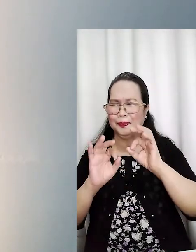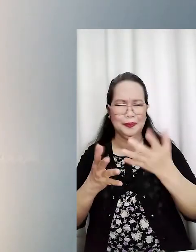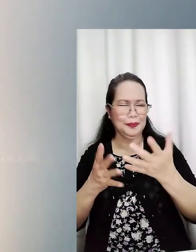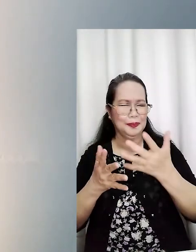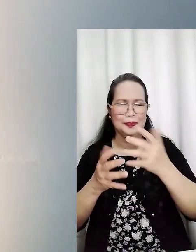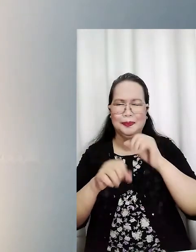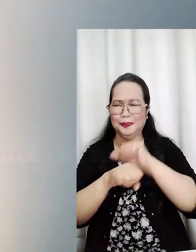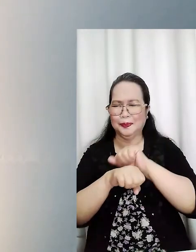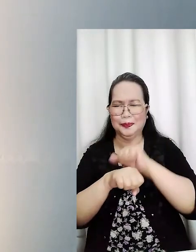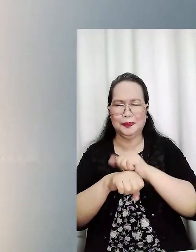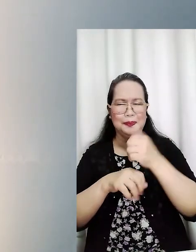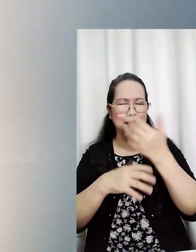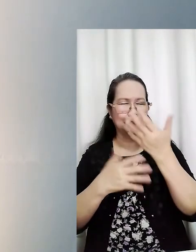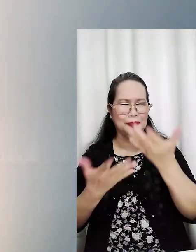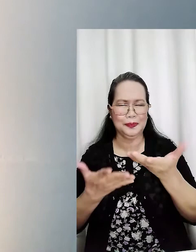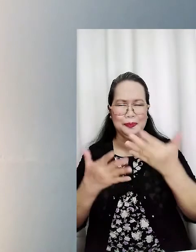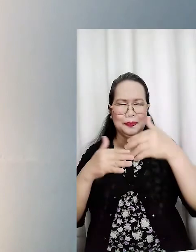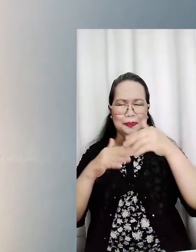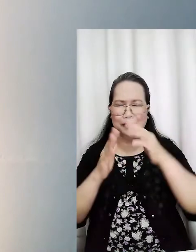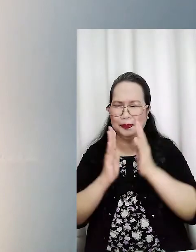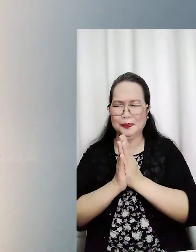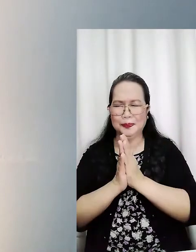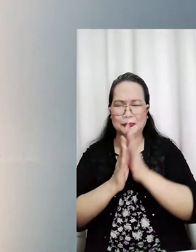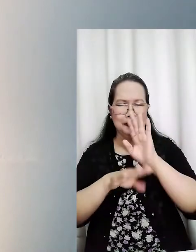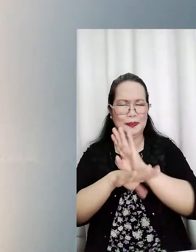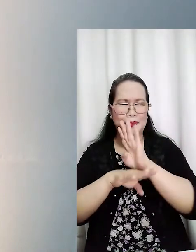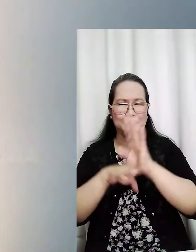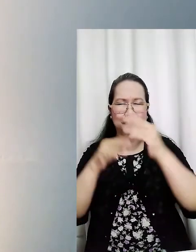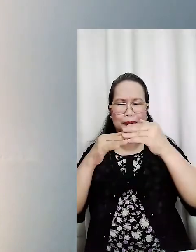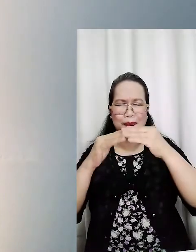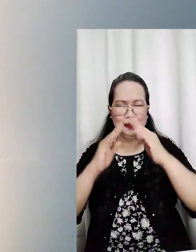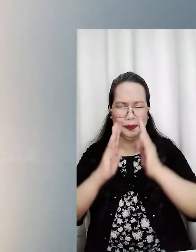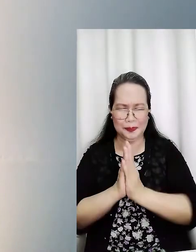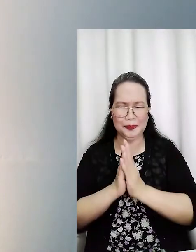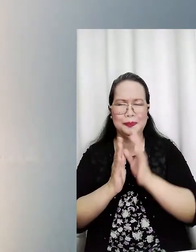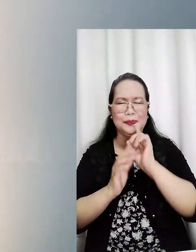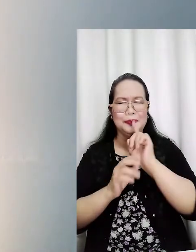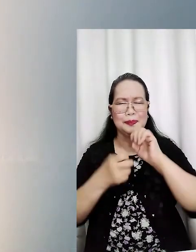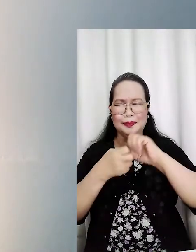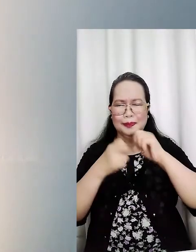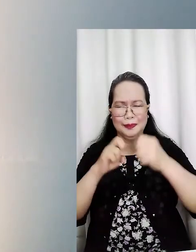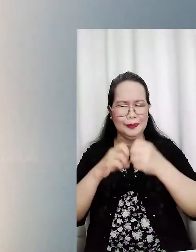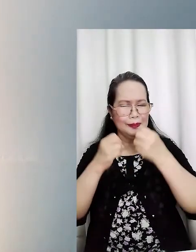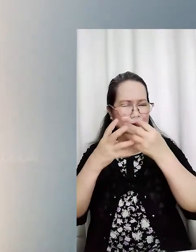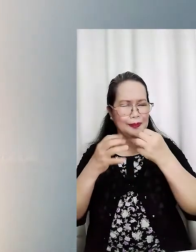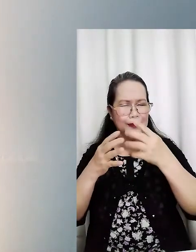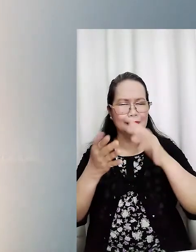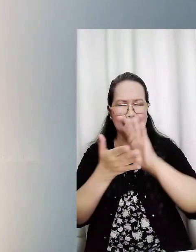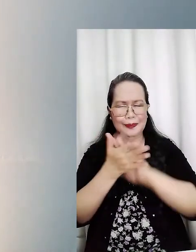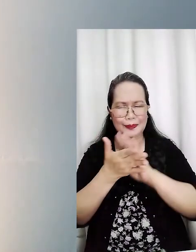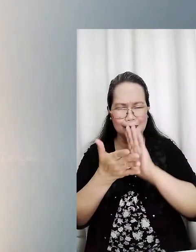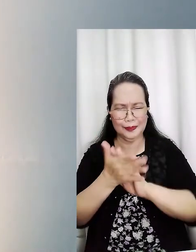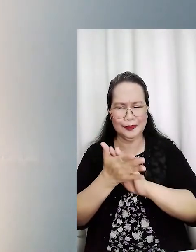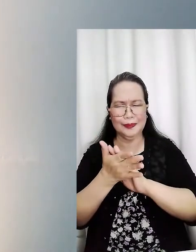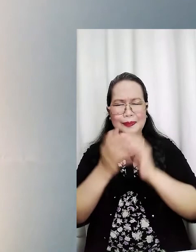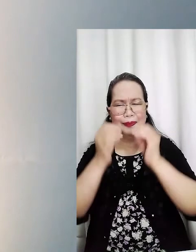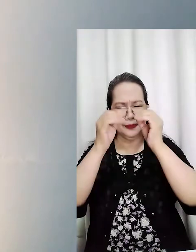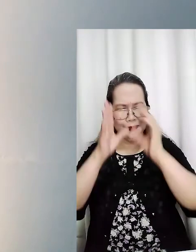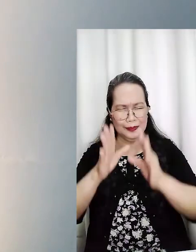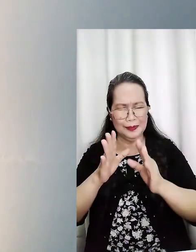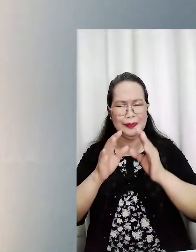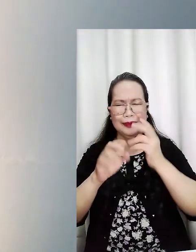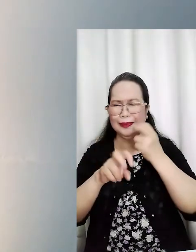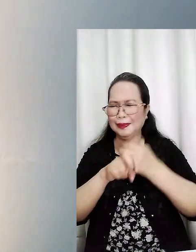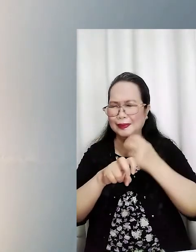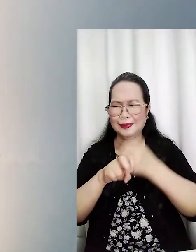trabaho, marami nag-i-struggle sa mga businesses, marami po ang mga nagproblema against sa schooling nila, ang mga